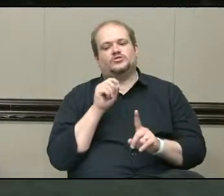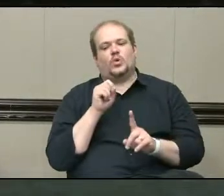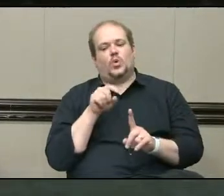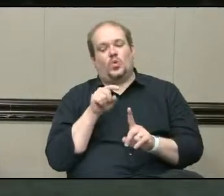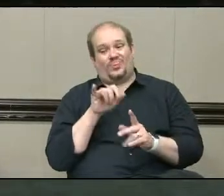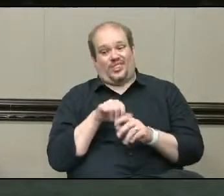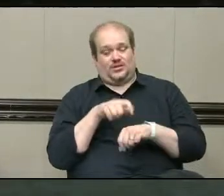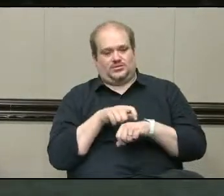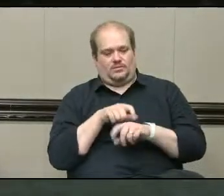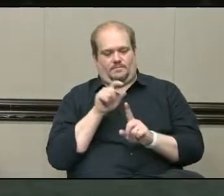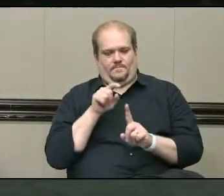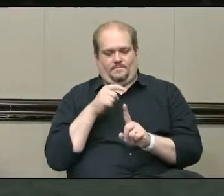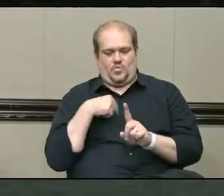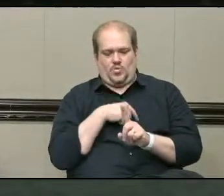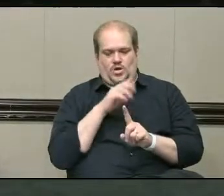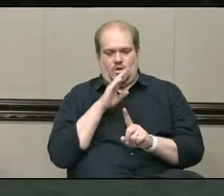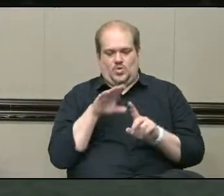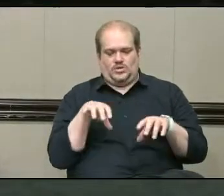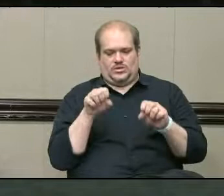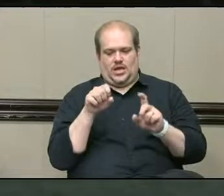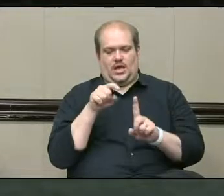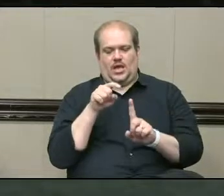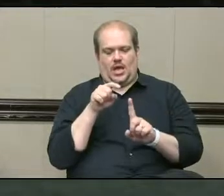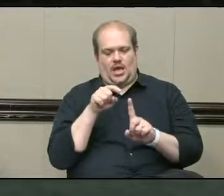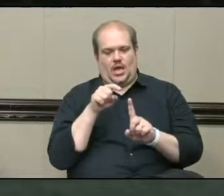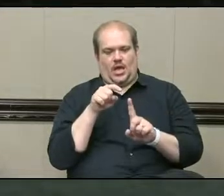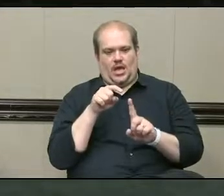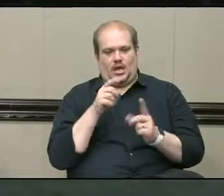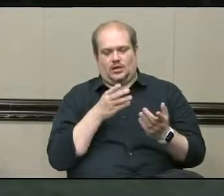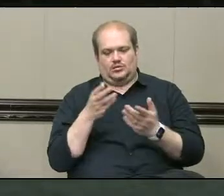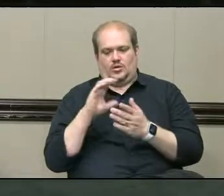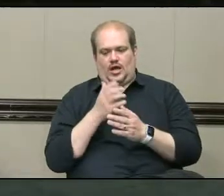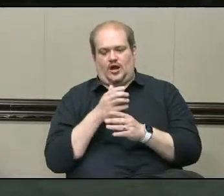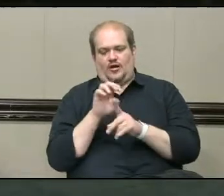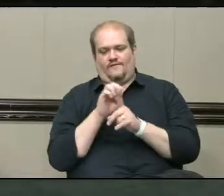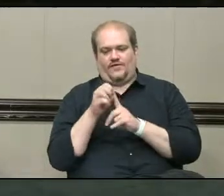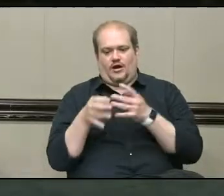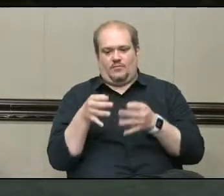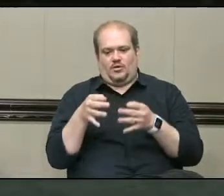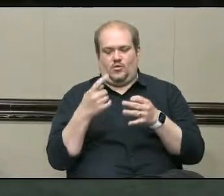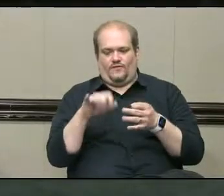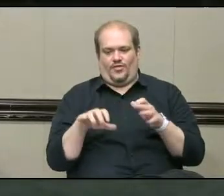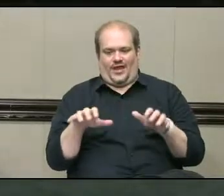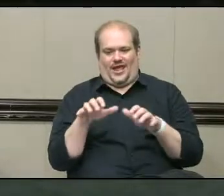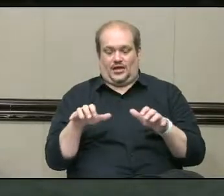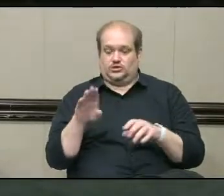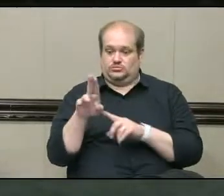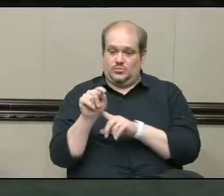so at that time, we would take them to our environmental court for that action.